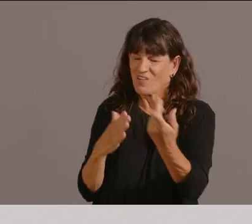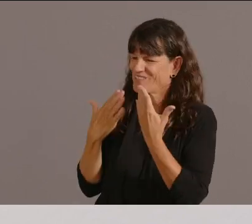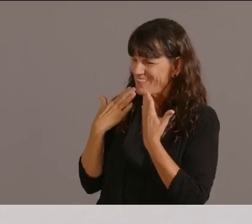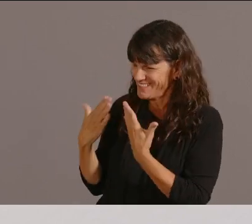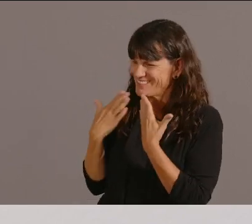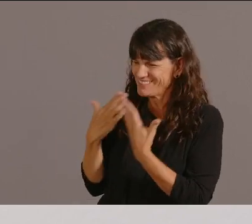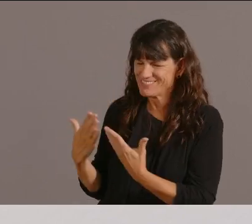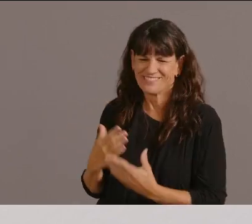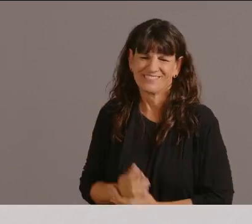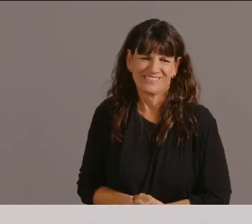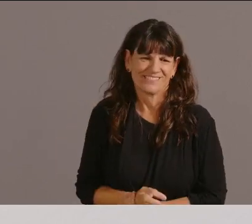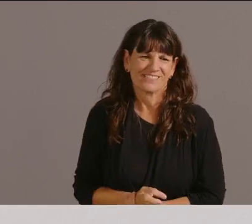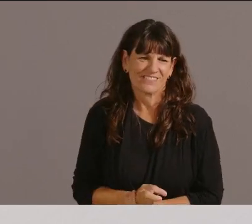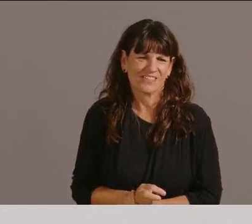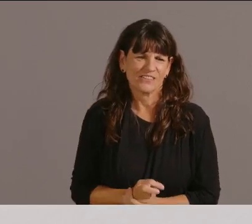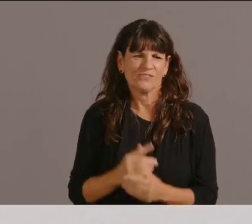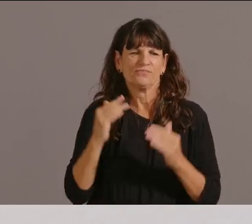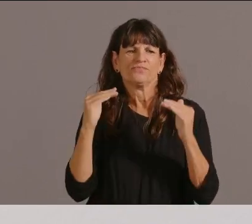Hi, Peter.